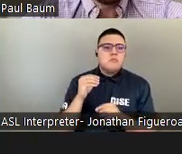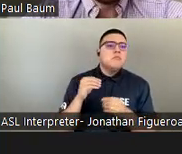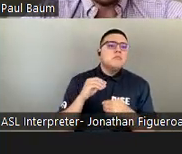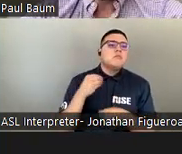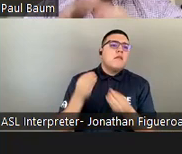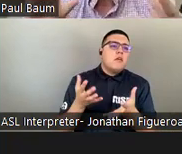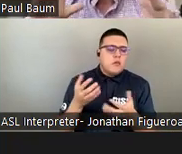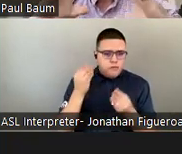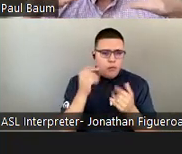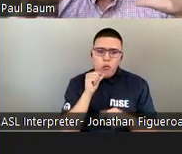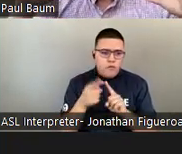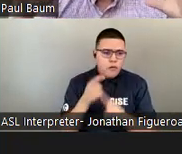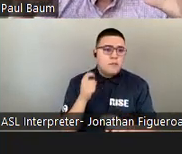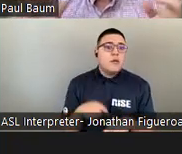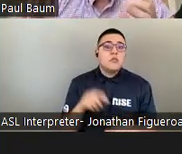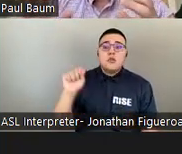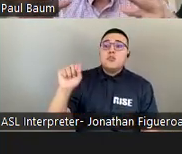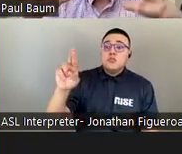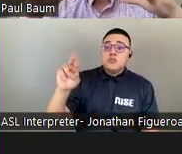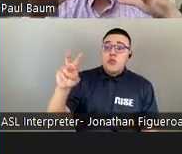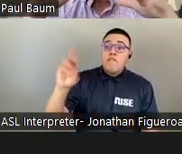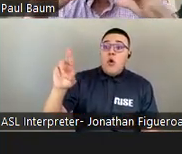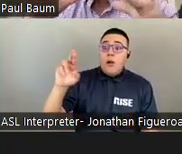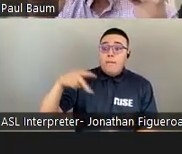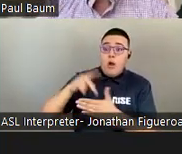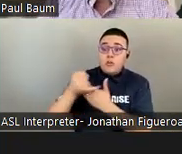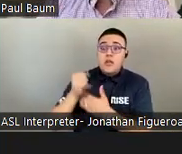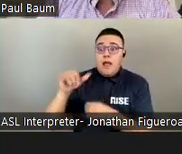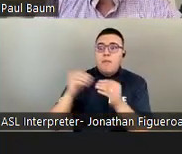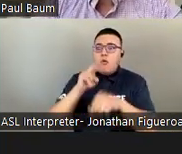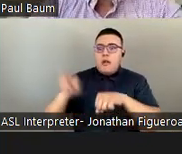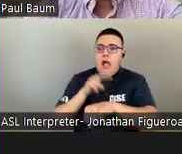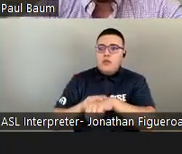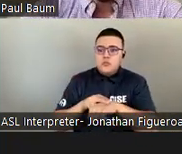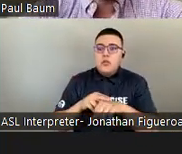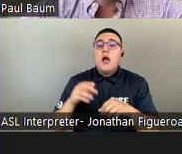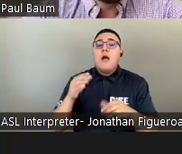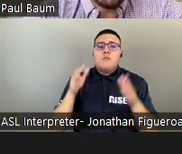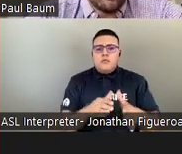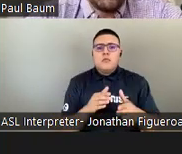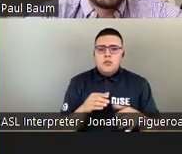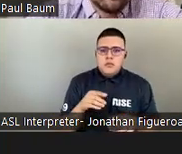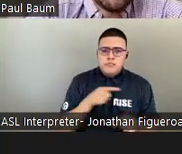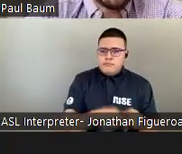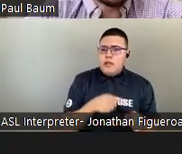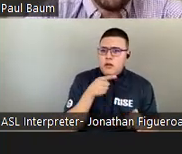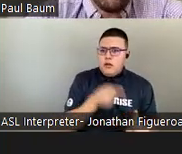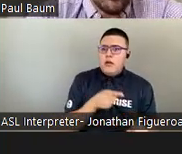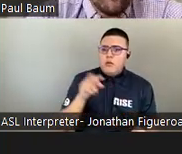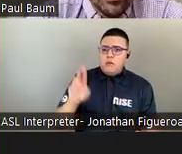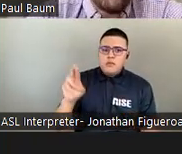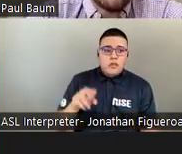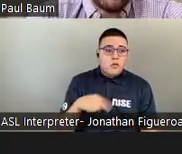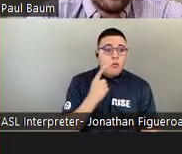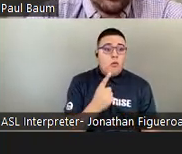Project, which is more of a national, where Rob was focused more specifically in Riverside County. So suicide, 1